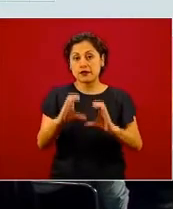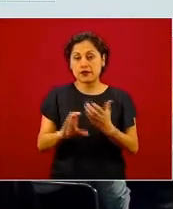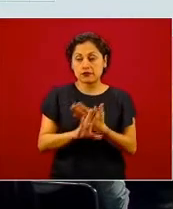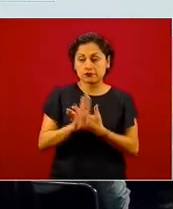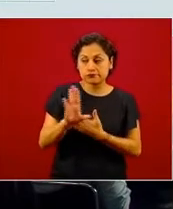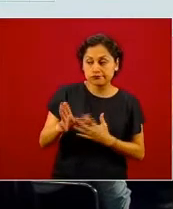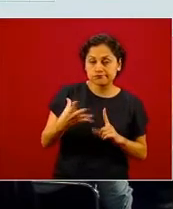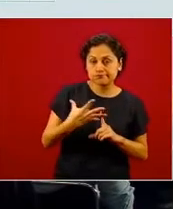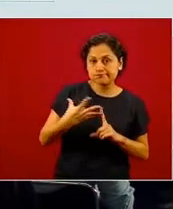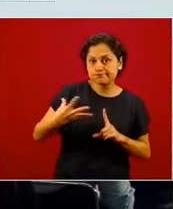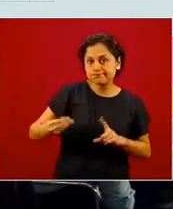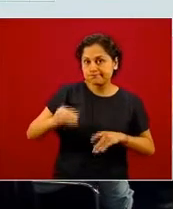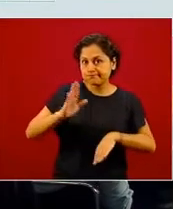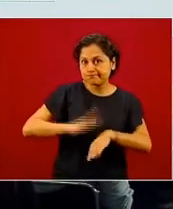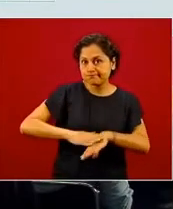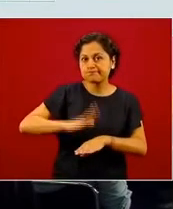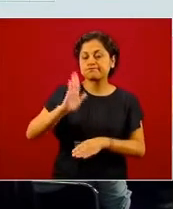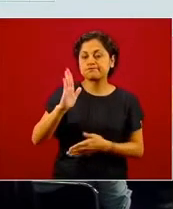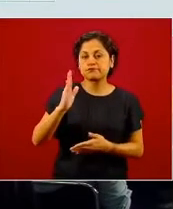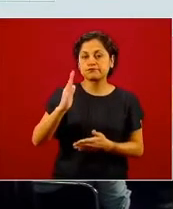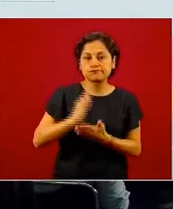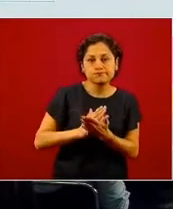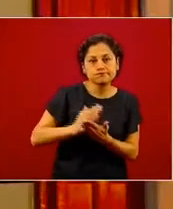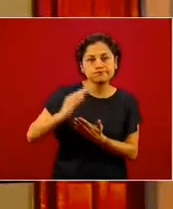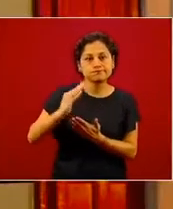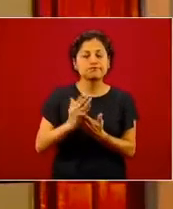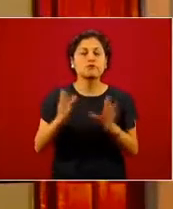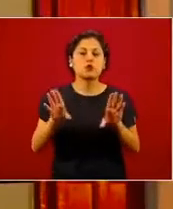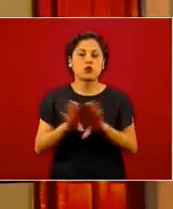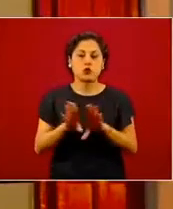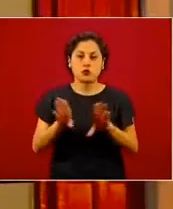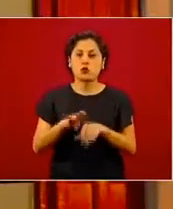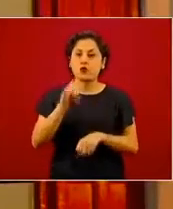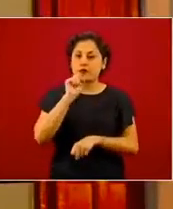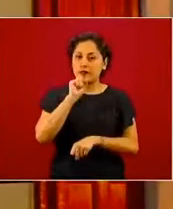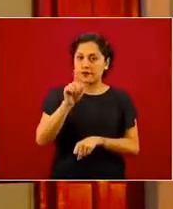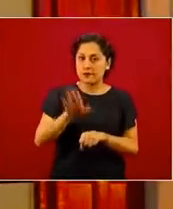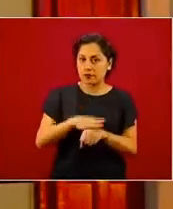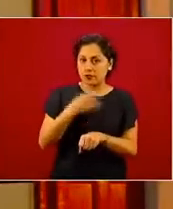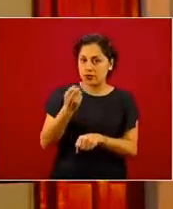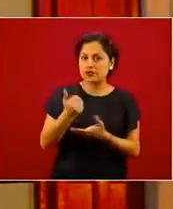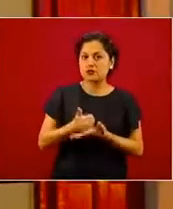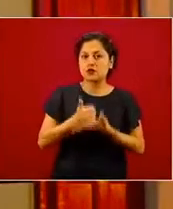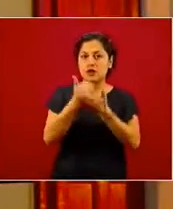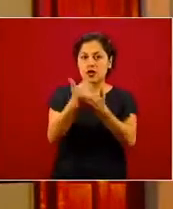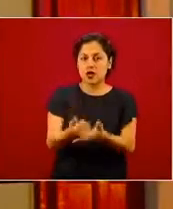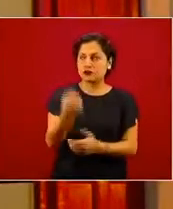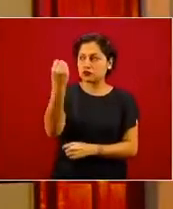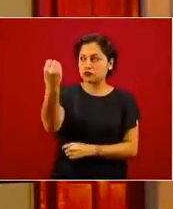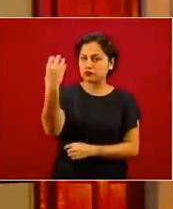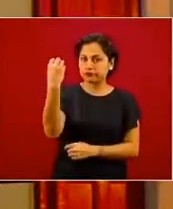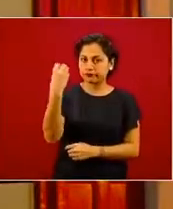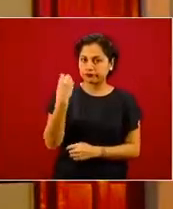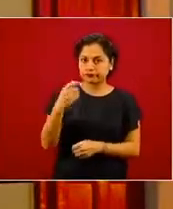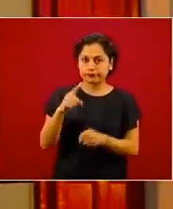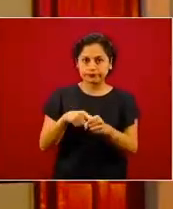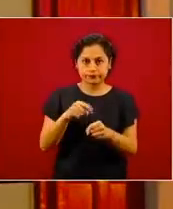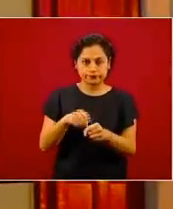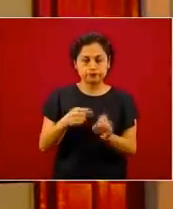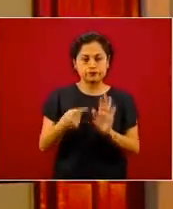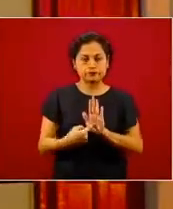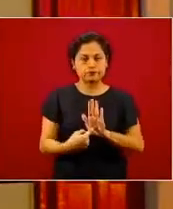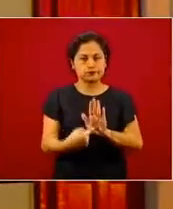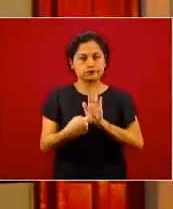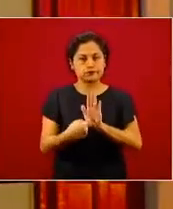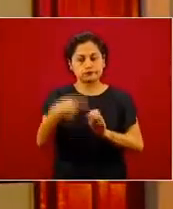rates increase. So that's the use of the stoplights and the different colors, which will define which actions that are either more or